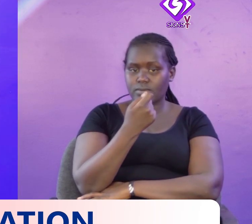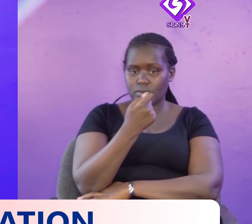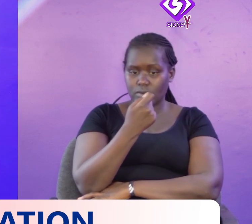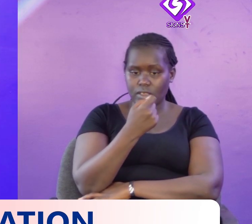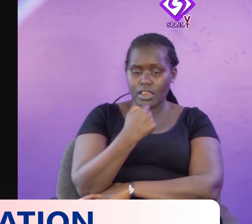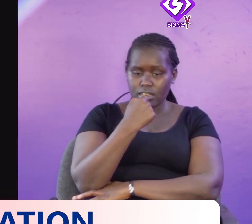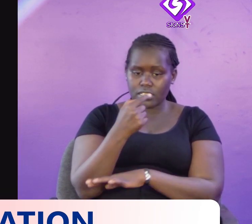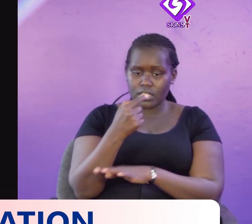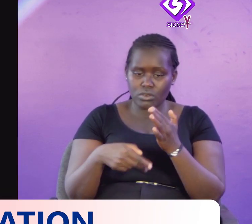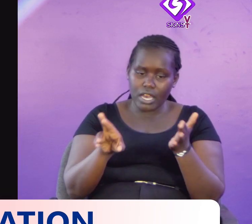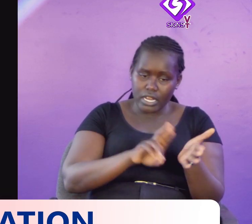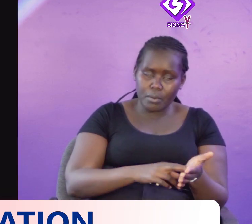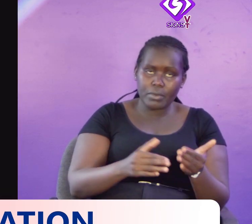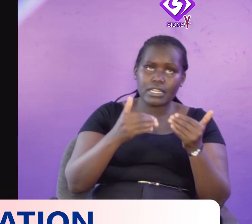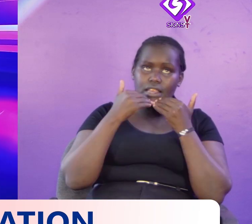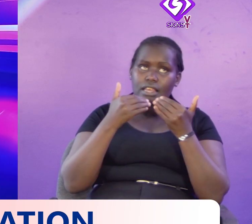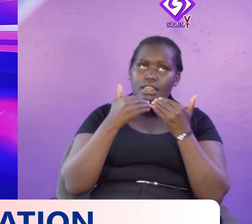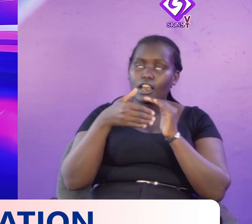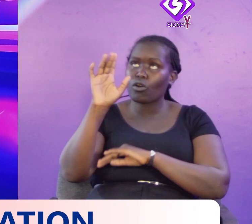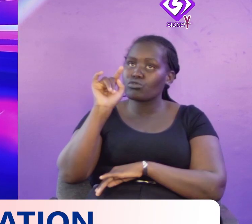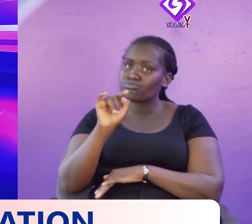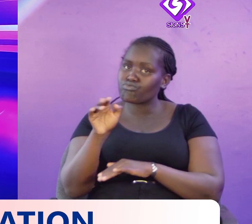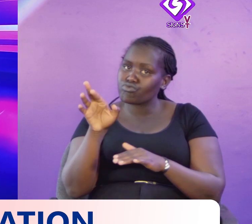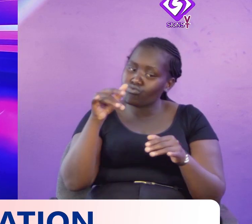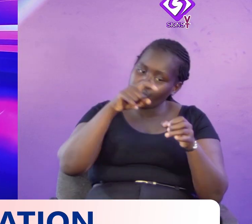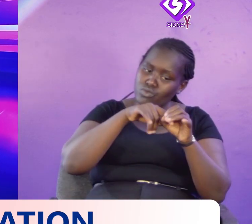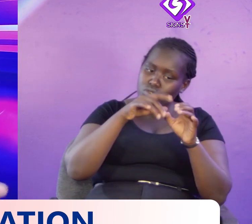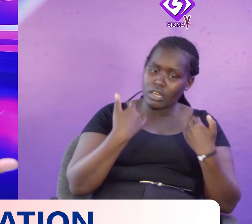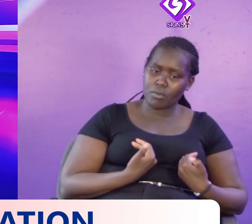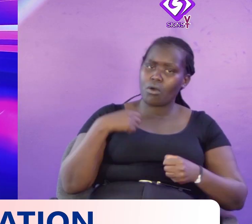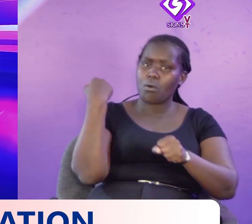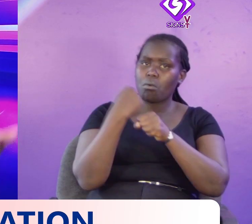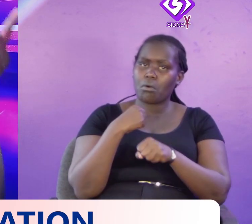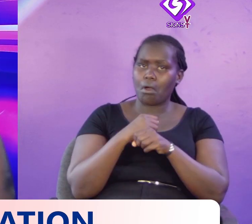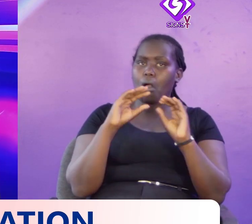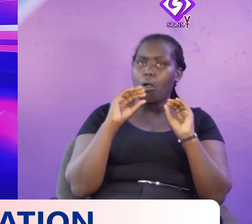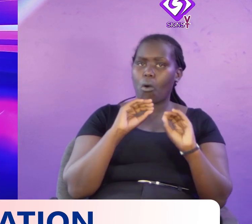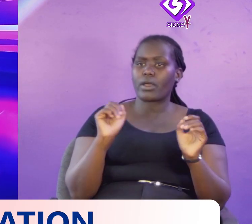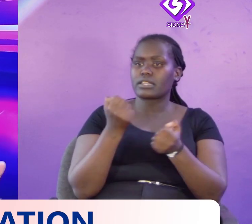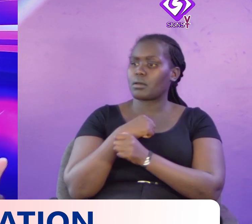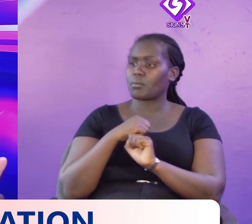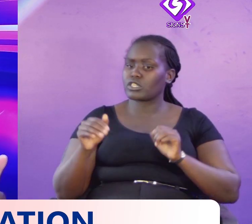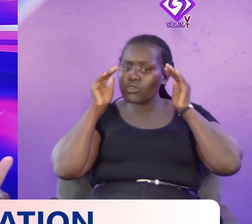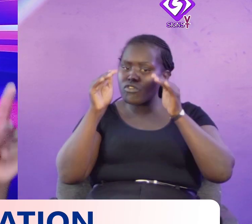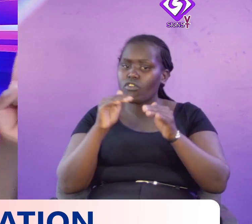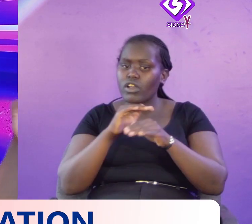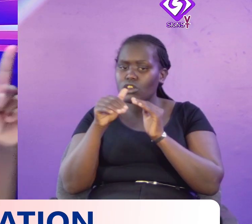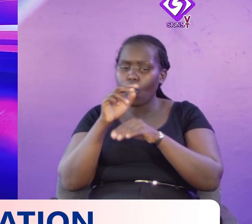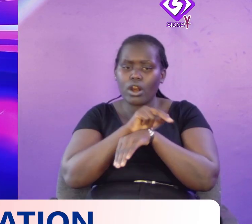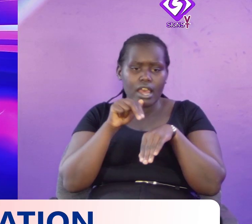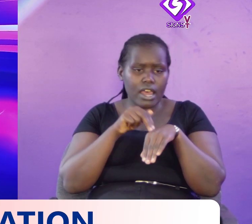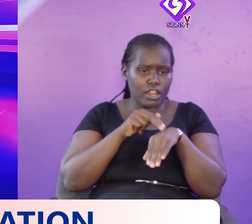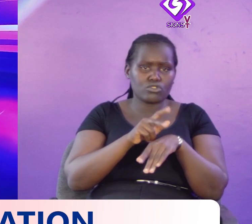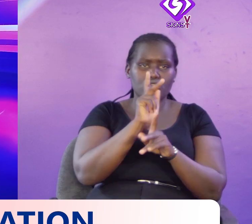said and I repeat and I thank God you're joining me. Whoever is not performing, you cannot sacrifice the whole nation to keep one